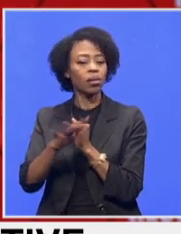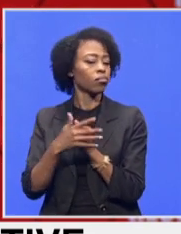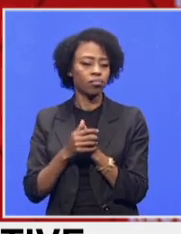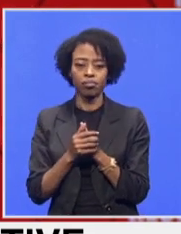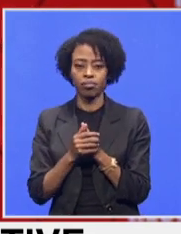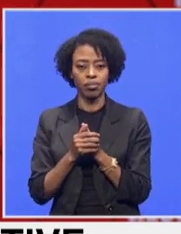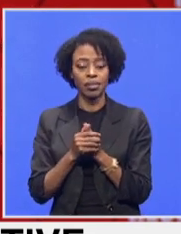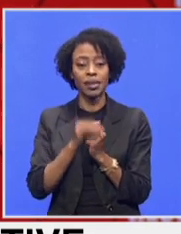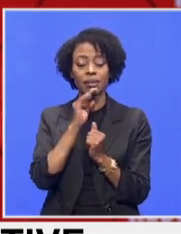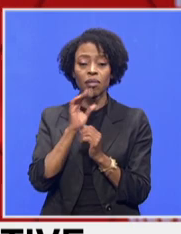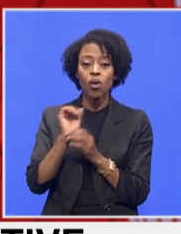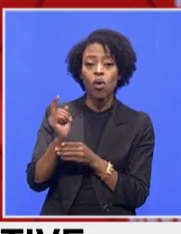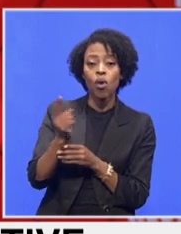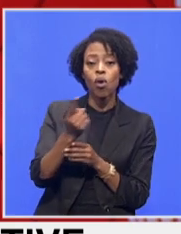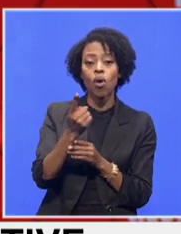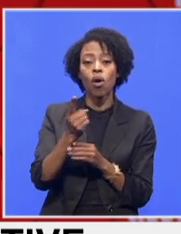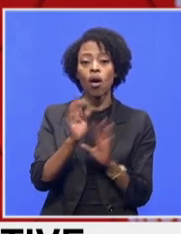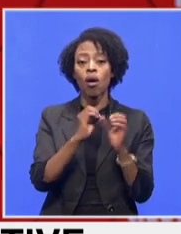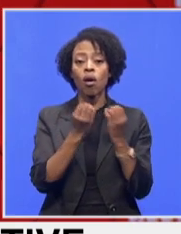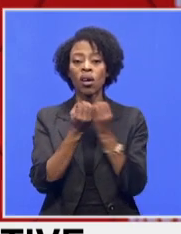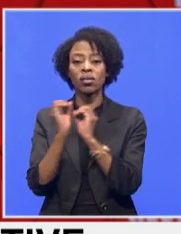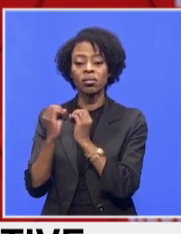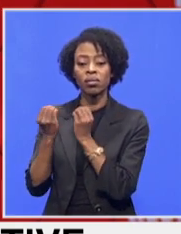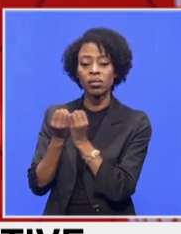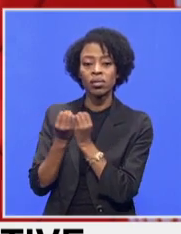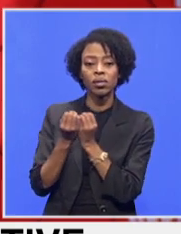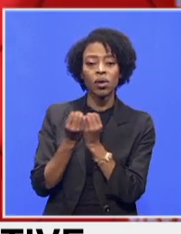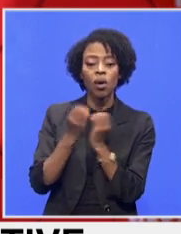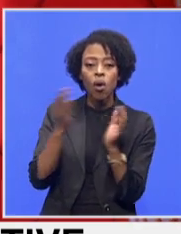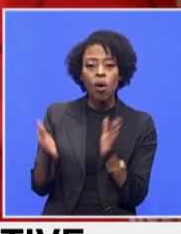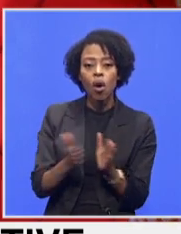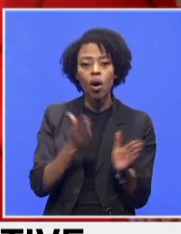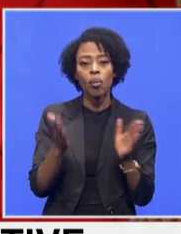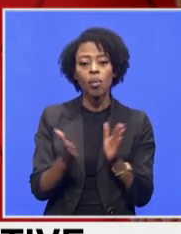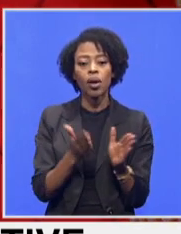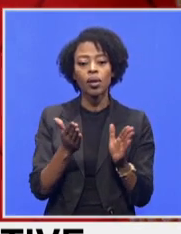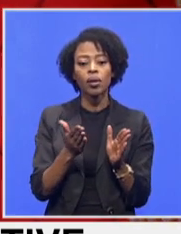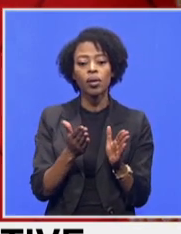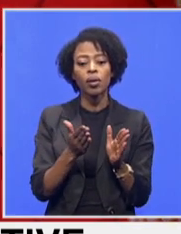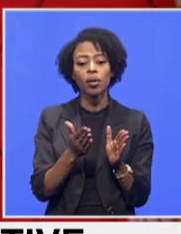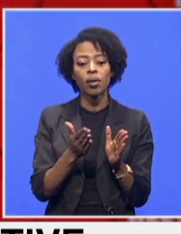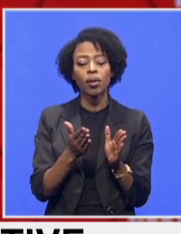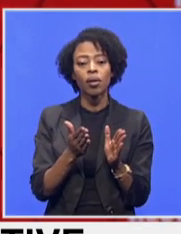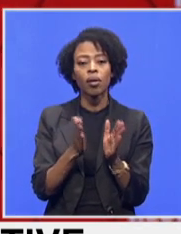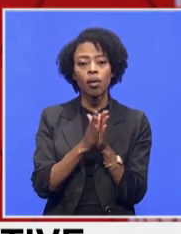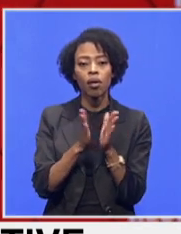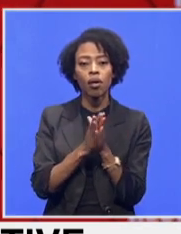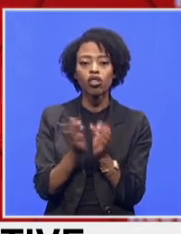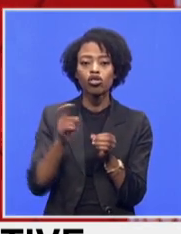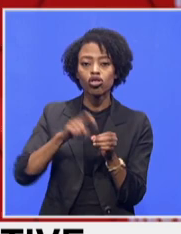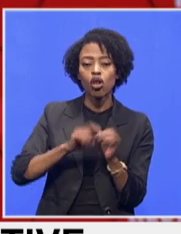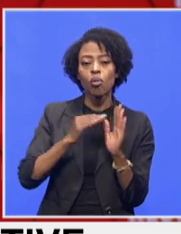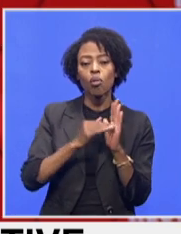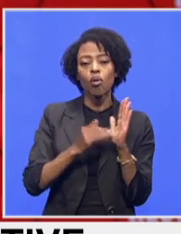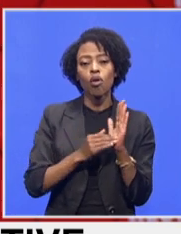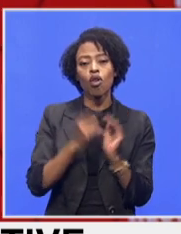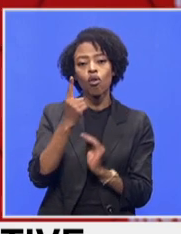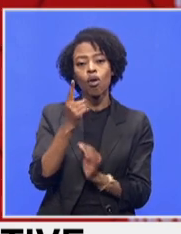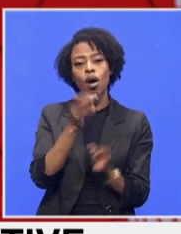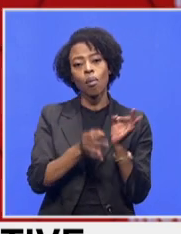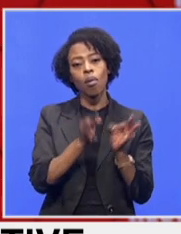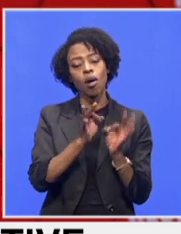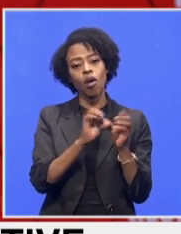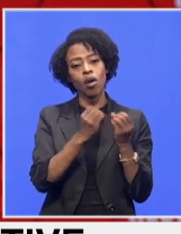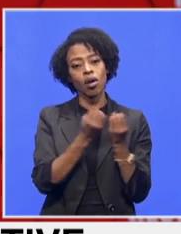where all other formations will be called upon to join a program of one political